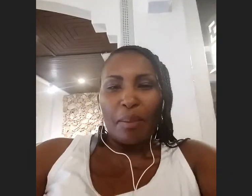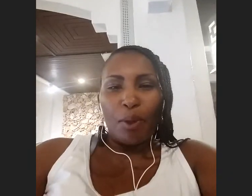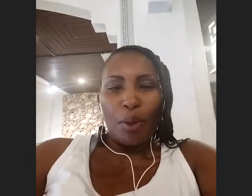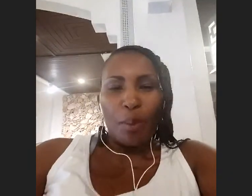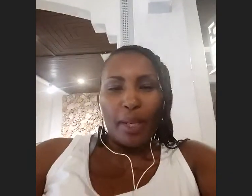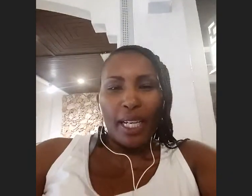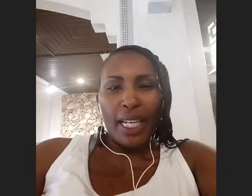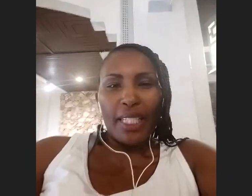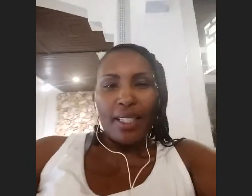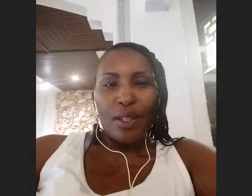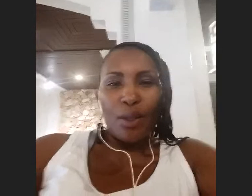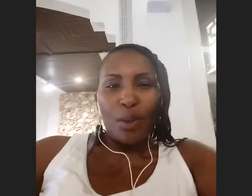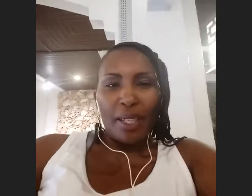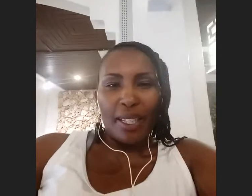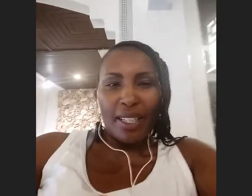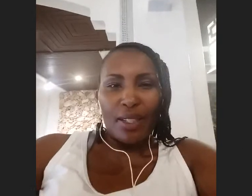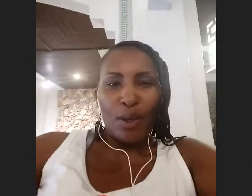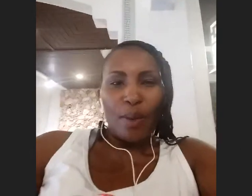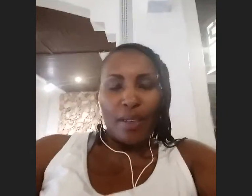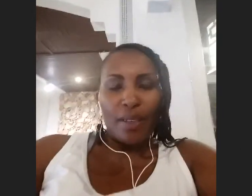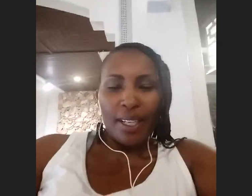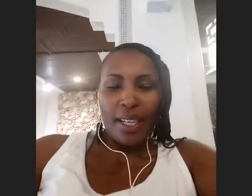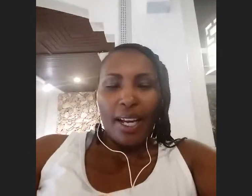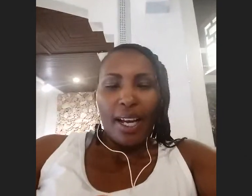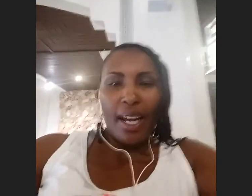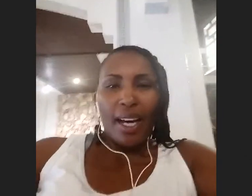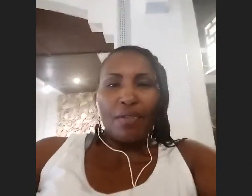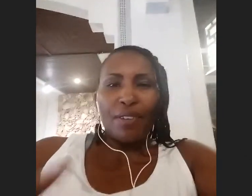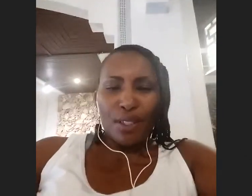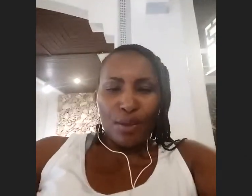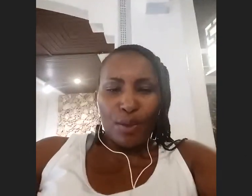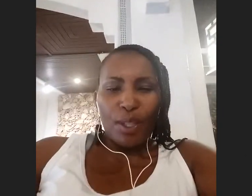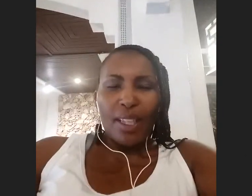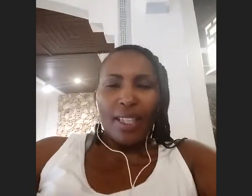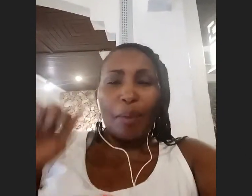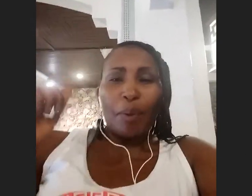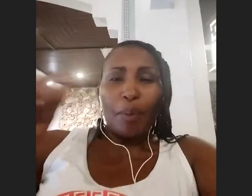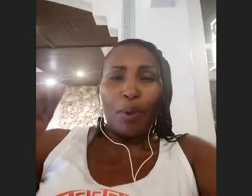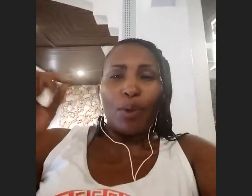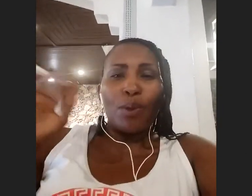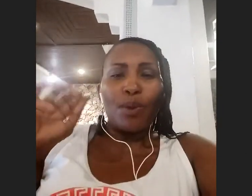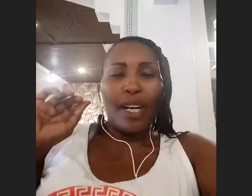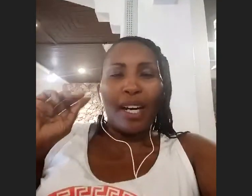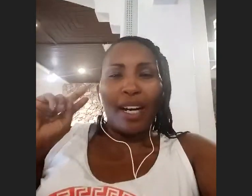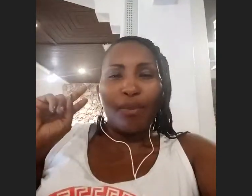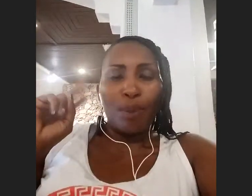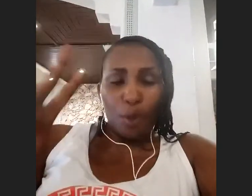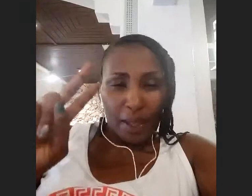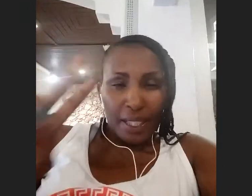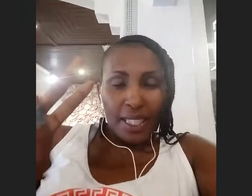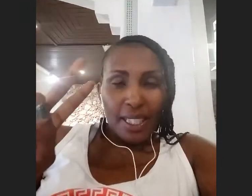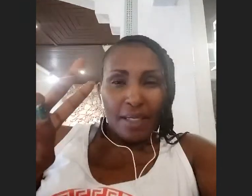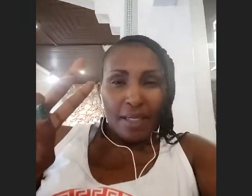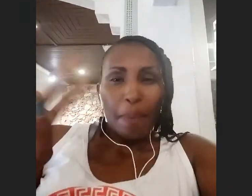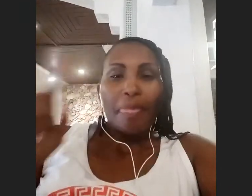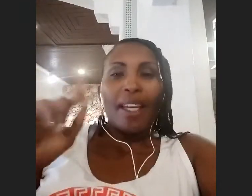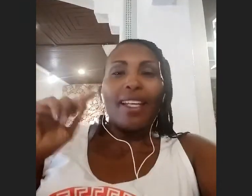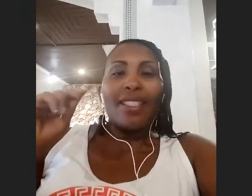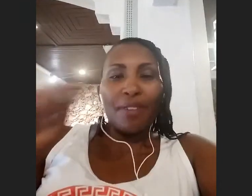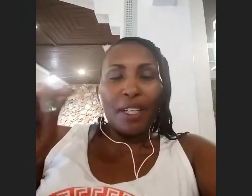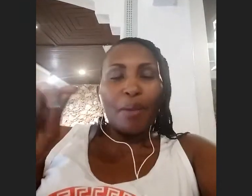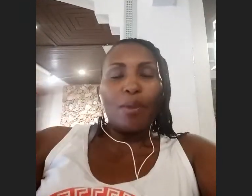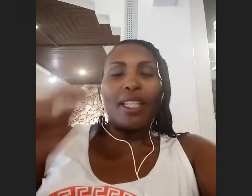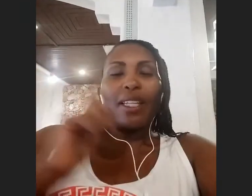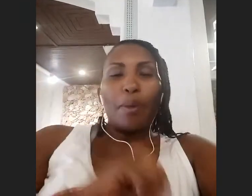children born by single mothers or wherever. First of all, there are people who have both parents and